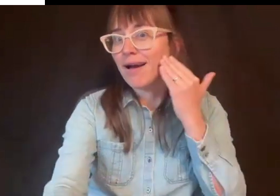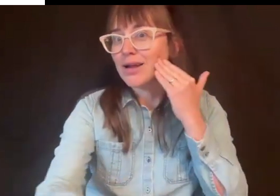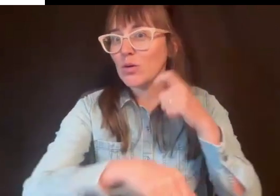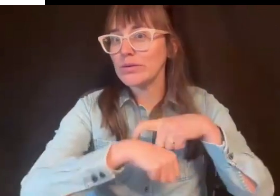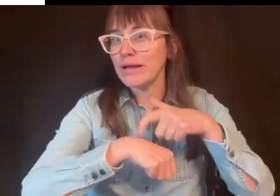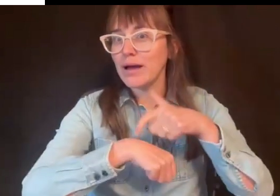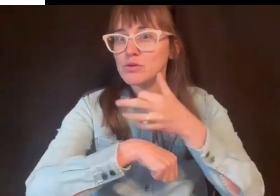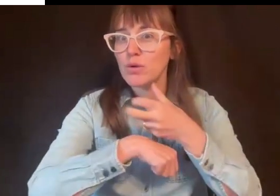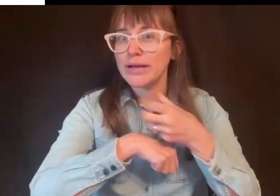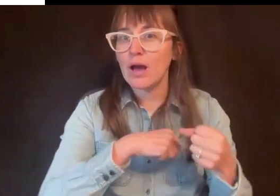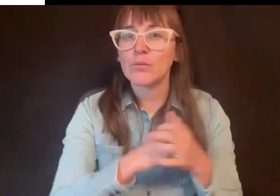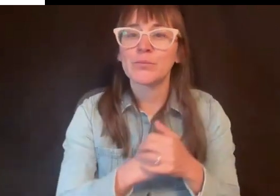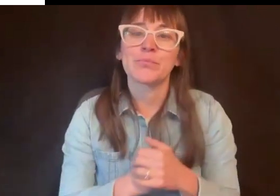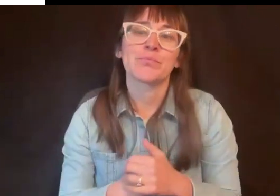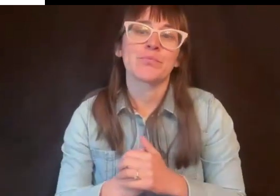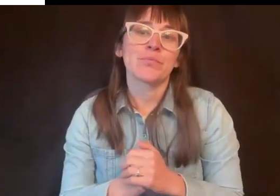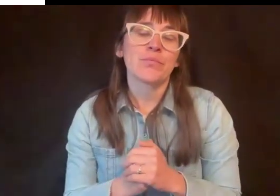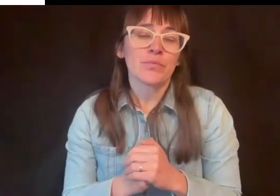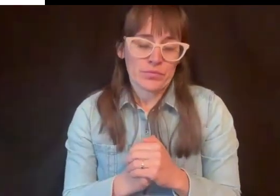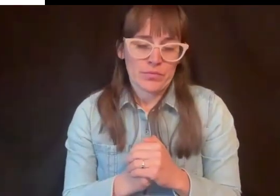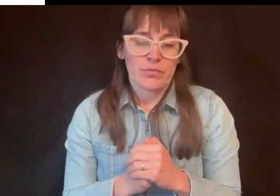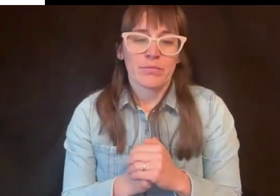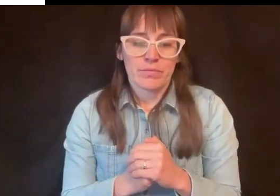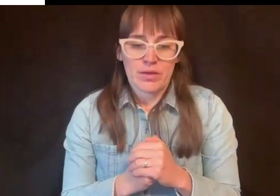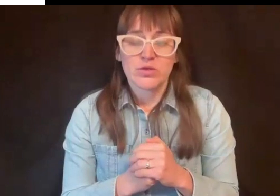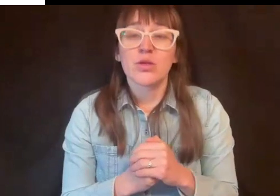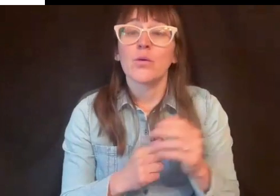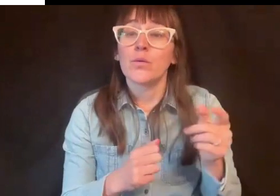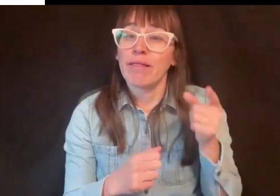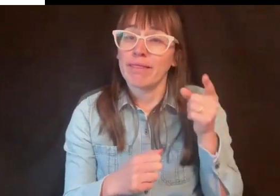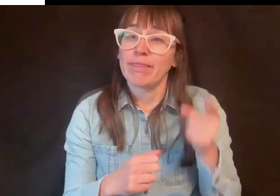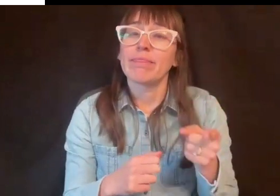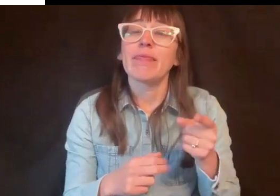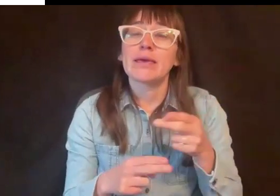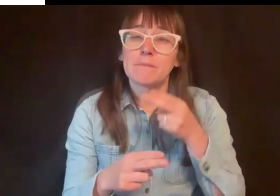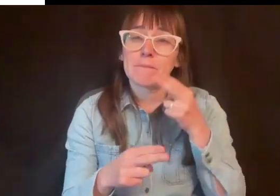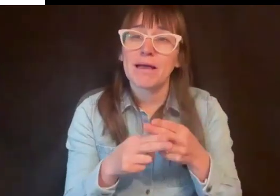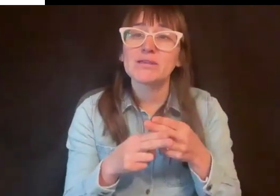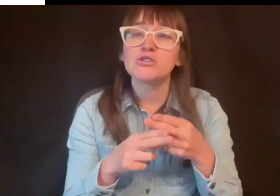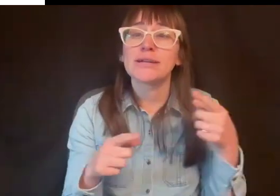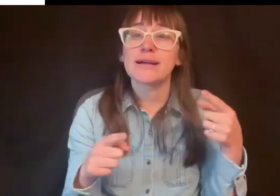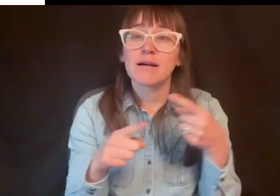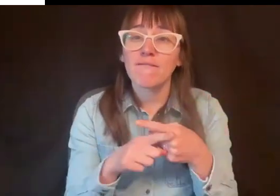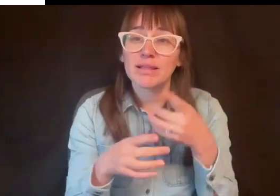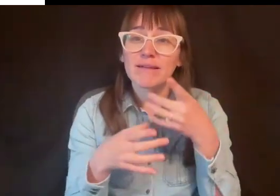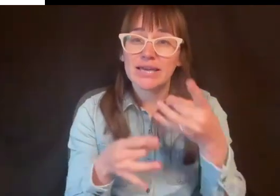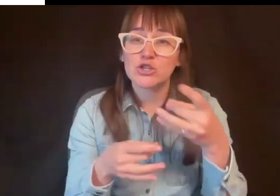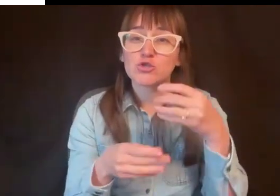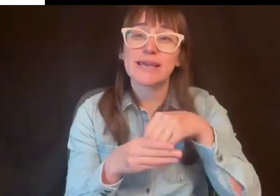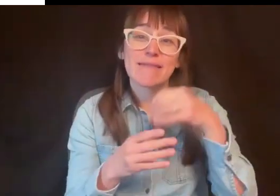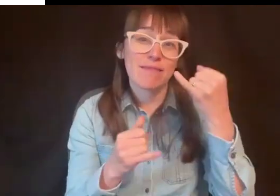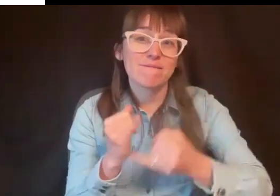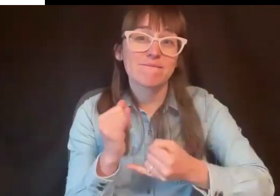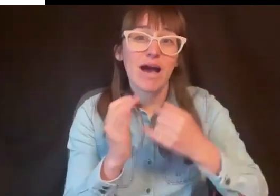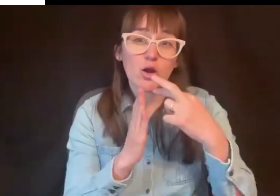time. So conflicts of interest are mentioned specifically in the final rule in relation to